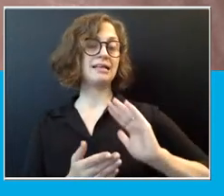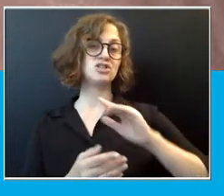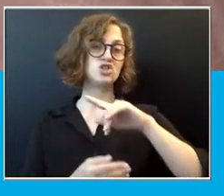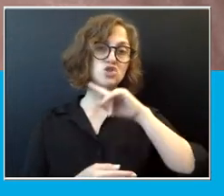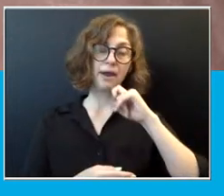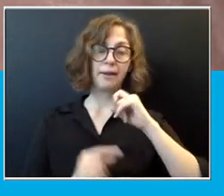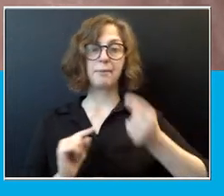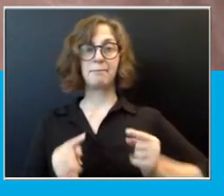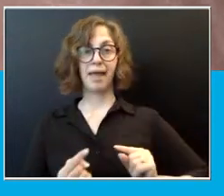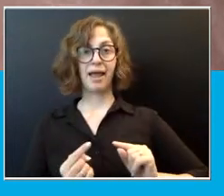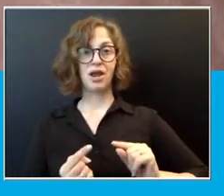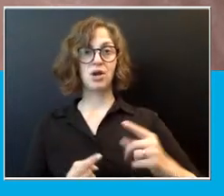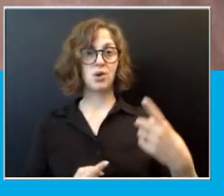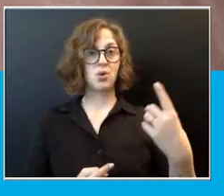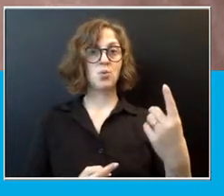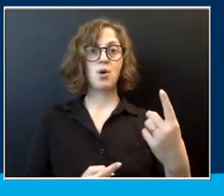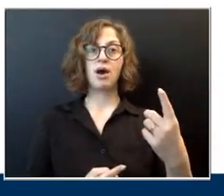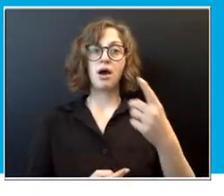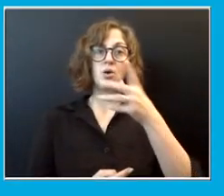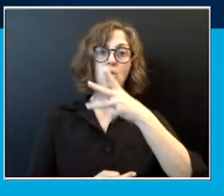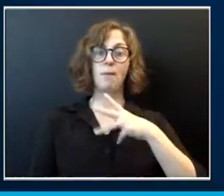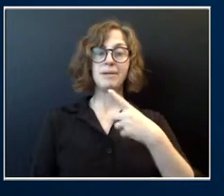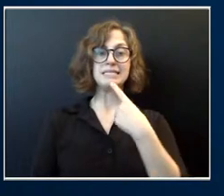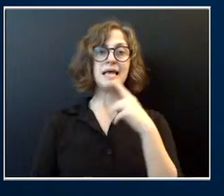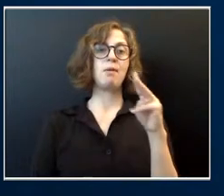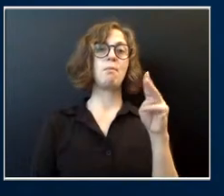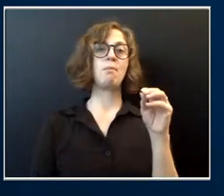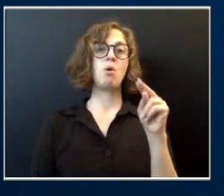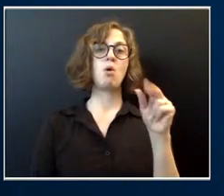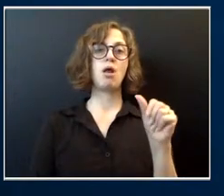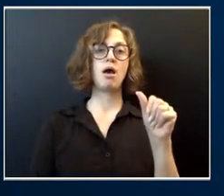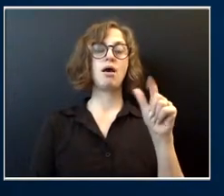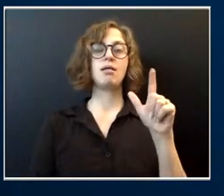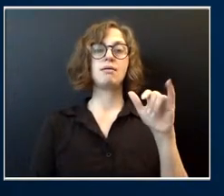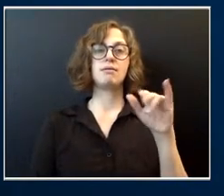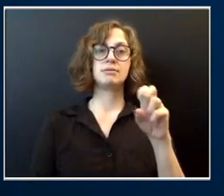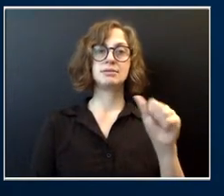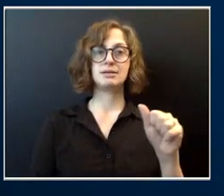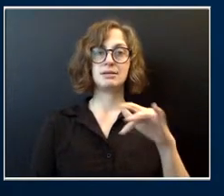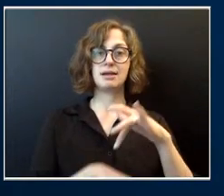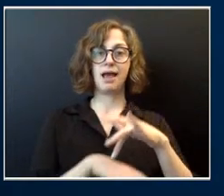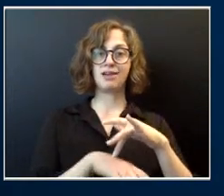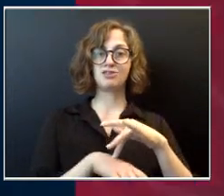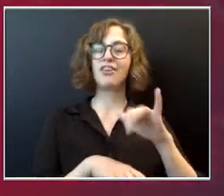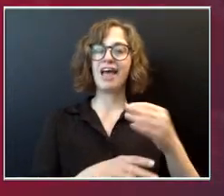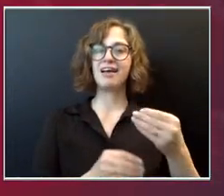the Mona Lisa touch gave her life back when other treatments failed. Friday at 8.